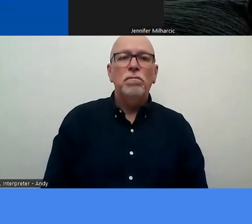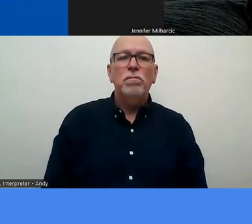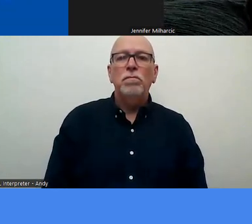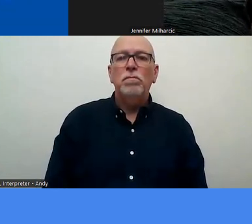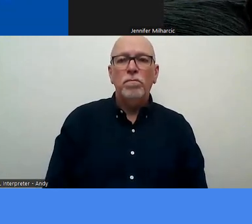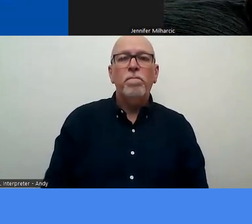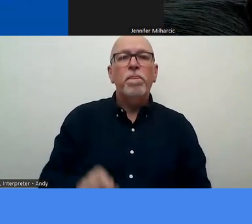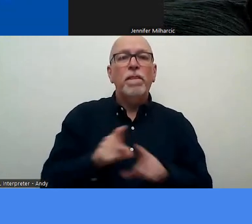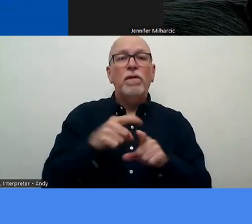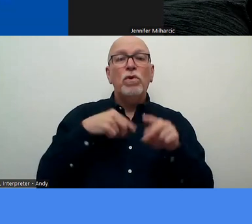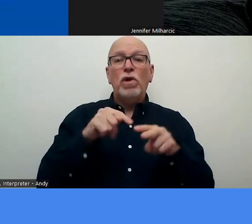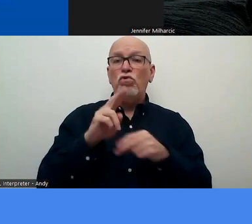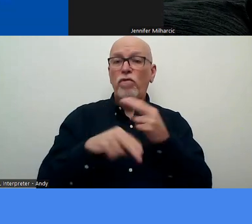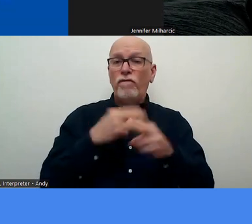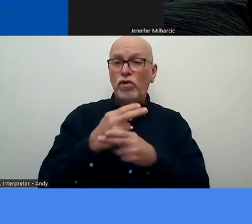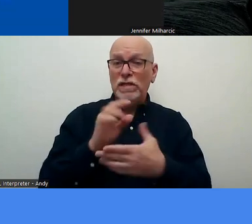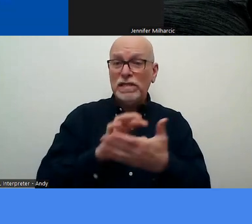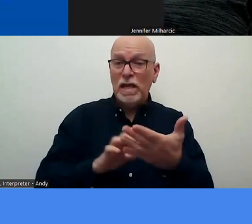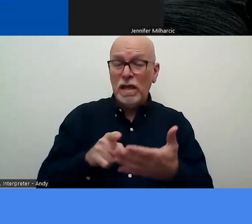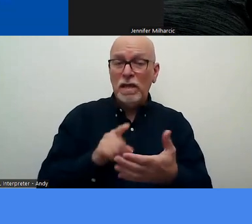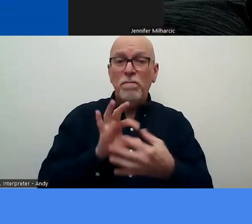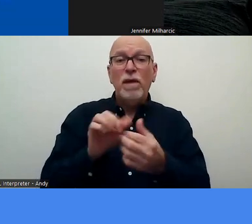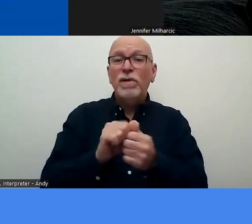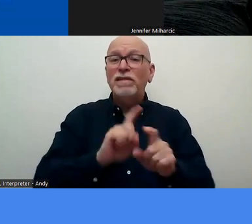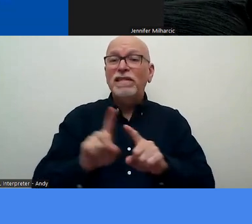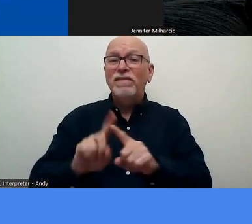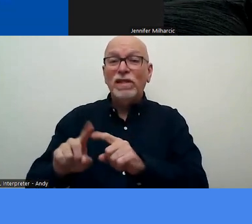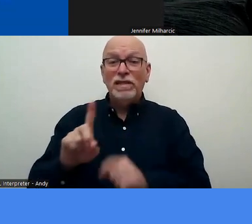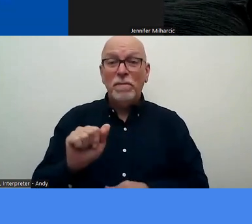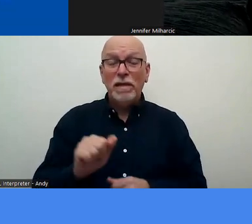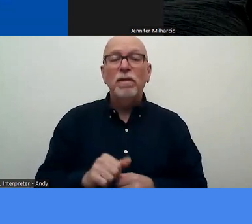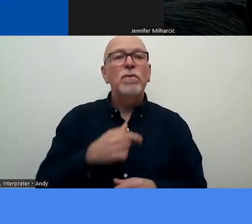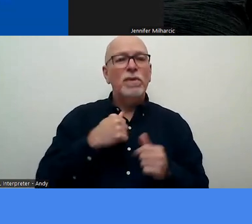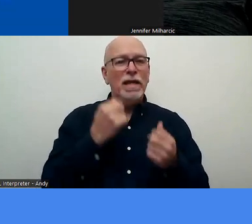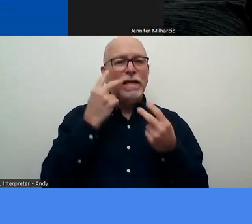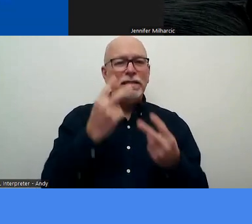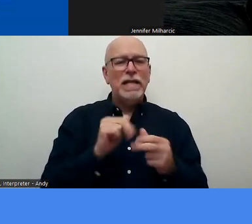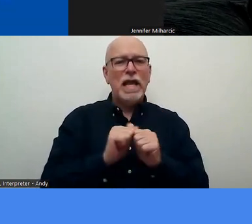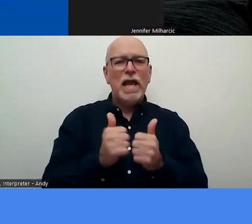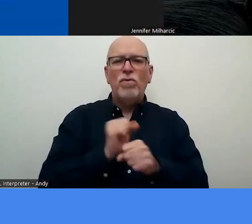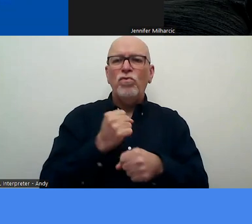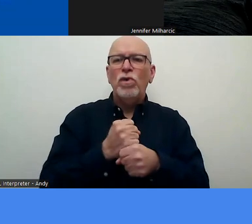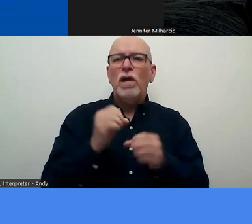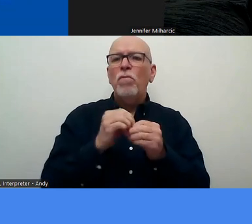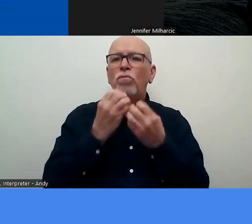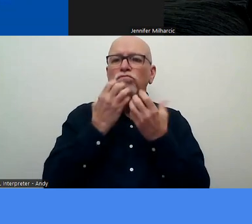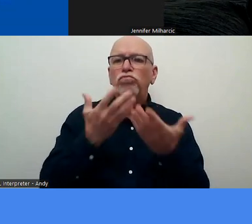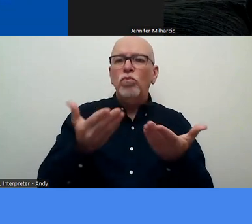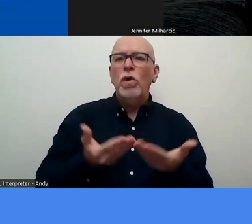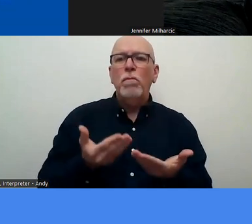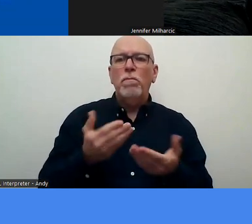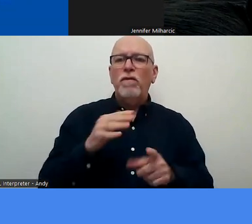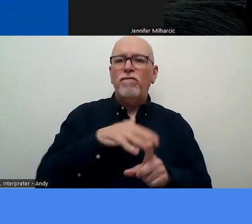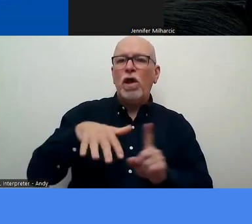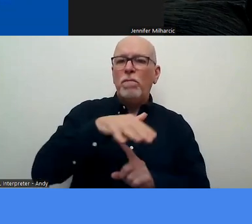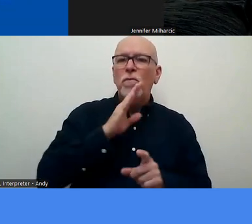as we look at universal design applied to different disabilities we can see how to create a welcoming environment which will promote